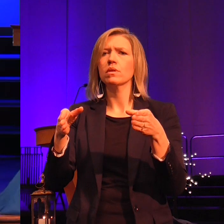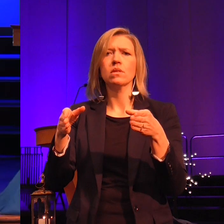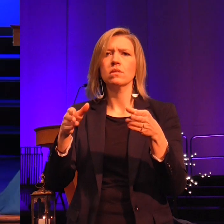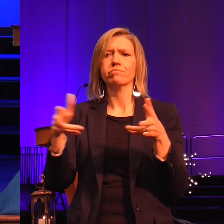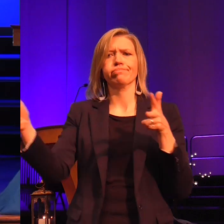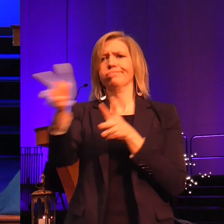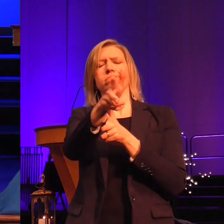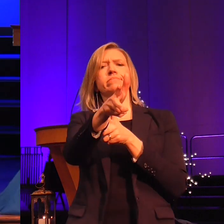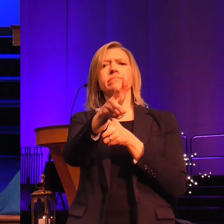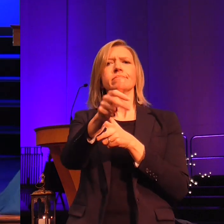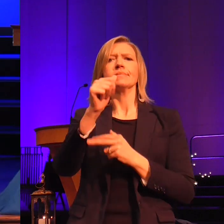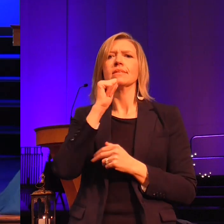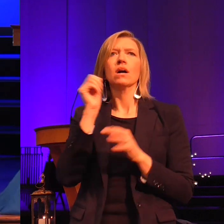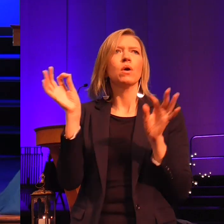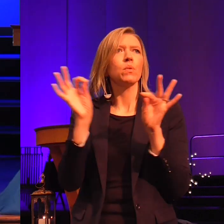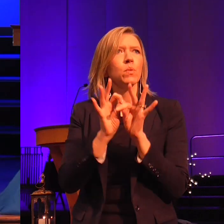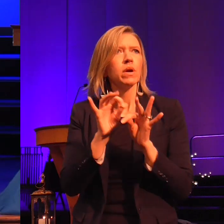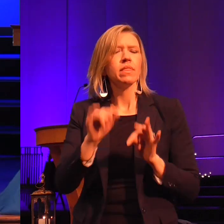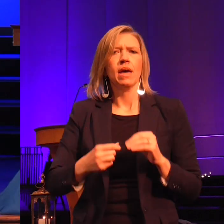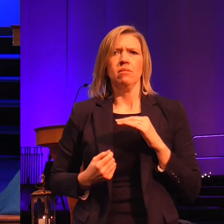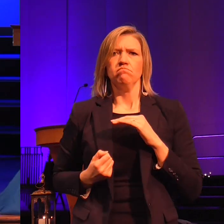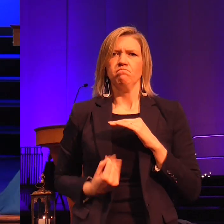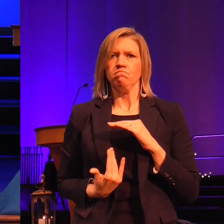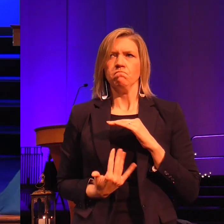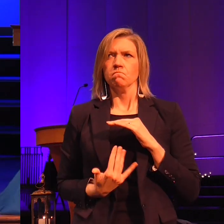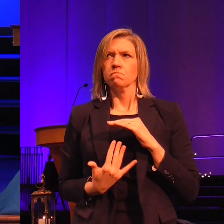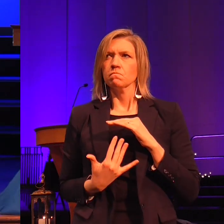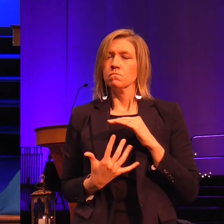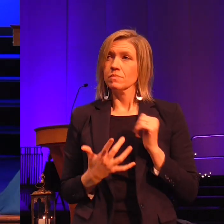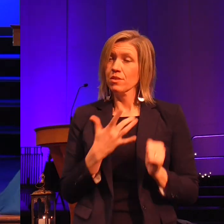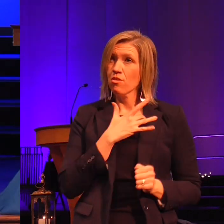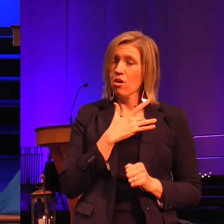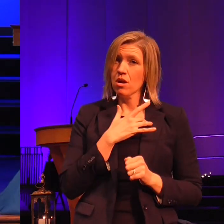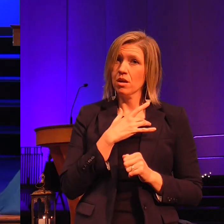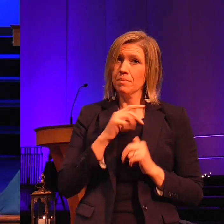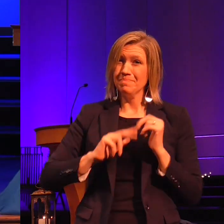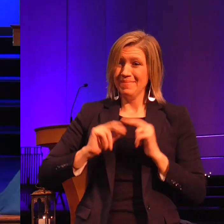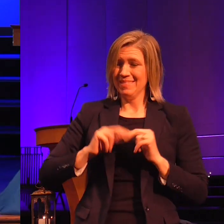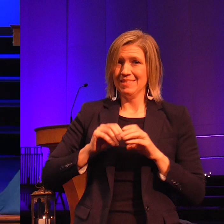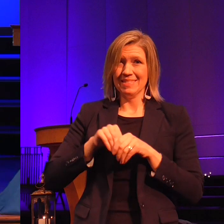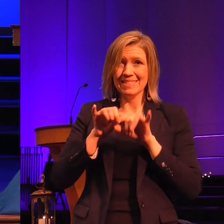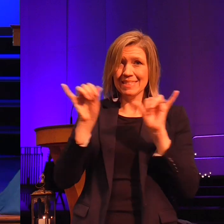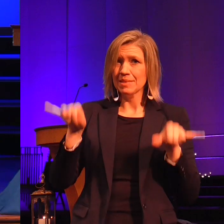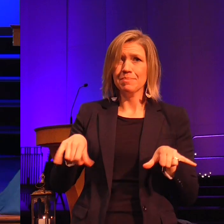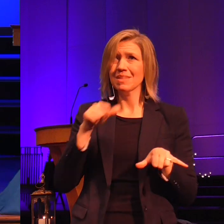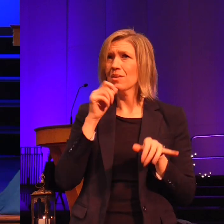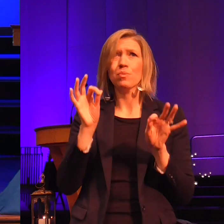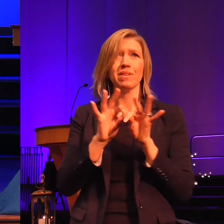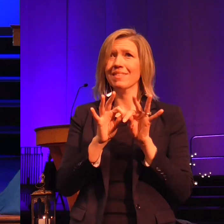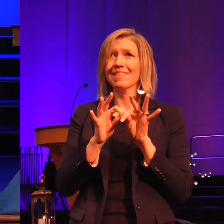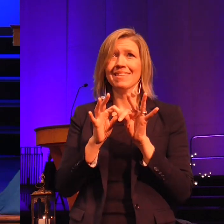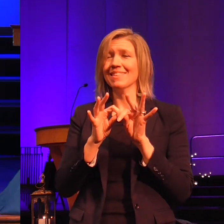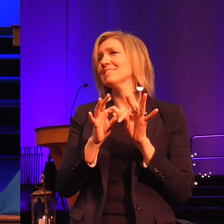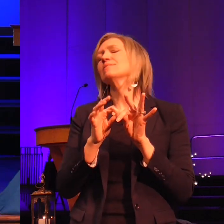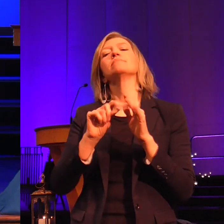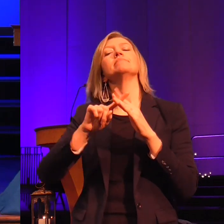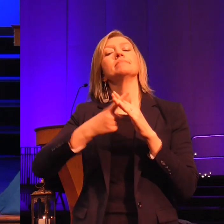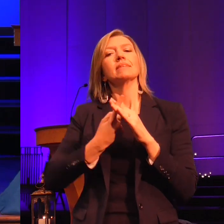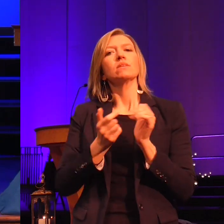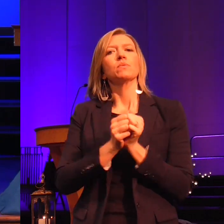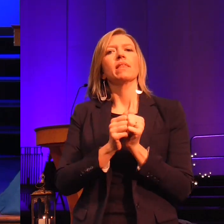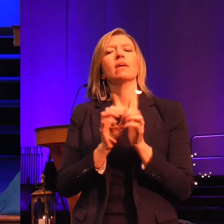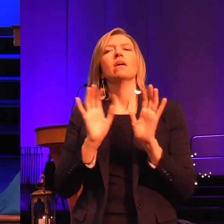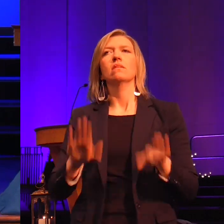the resentment that harbors in our hearts and builds up in our system. It's just not worth it. So we begin by saying, I let that